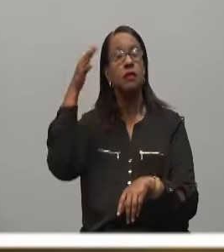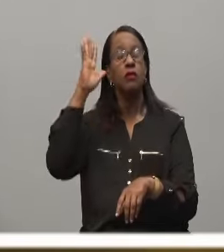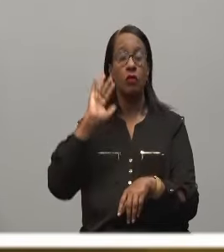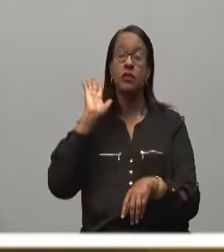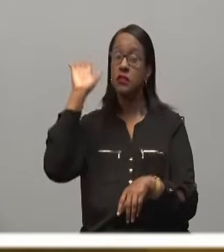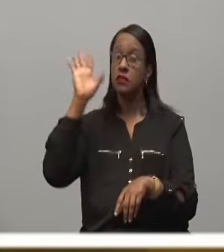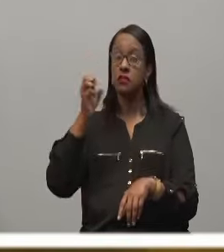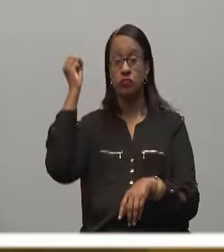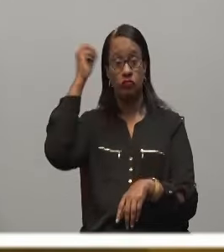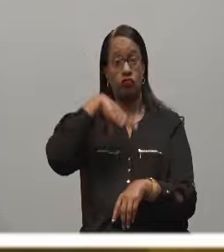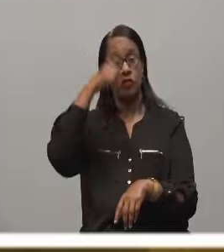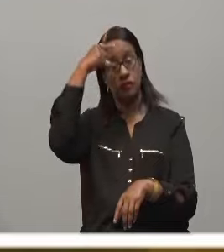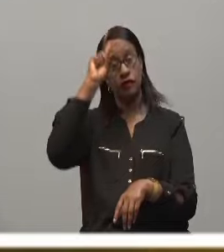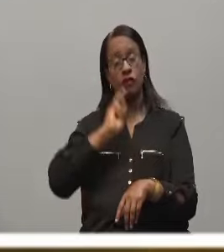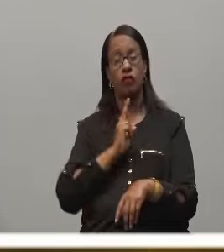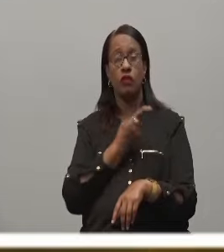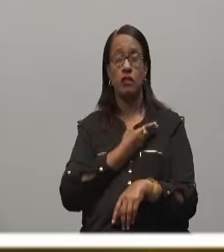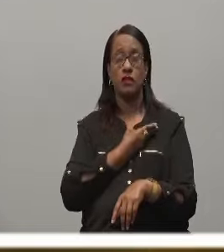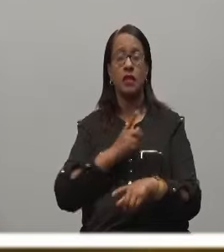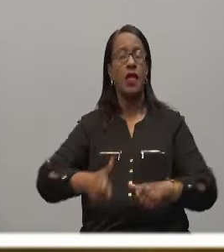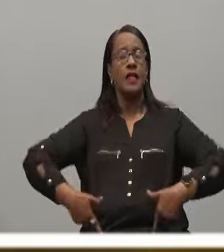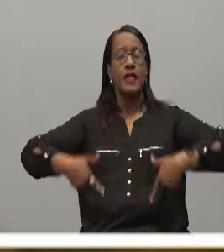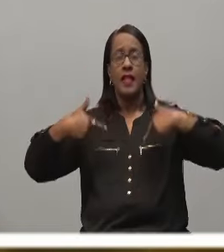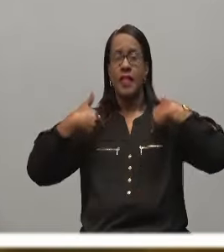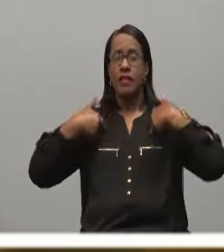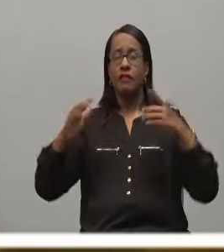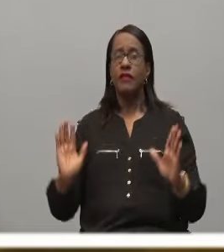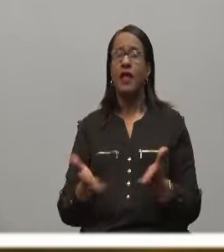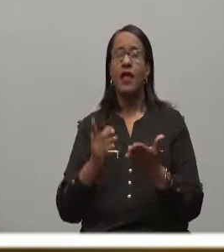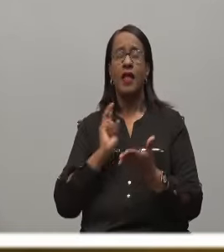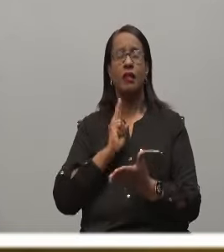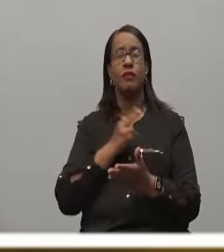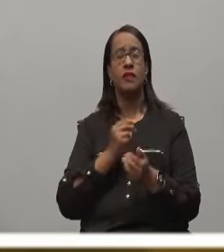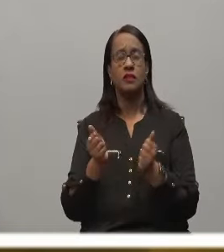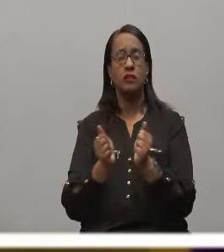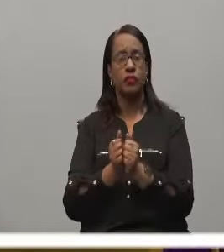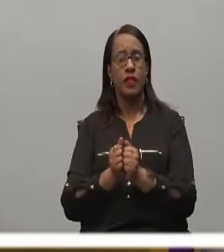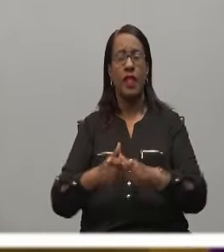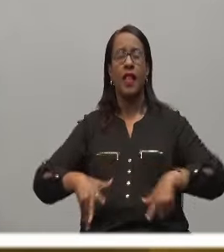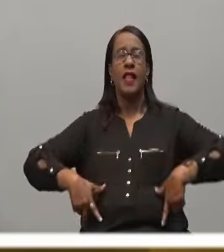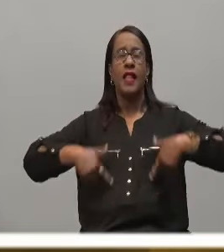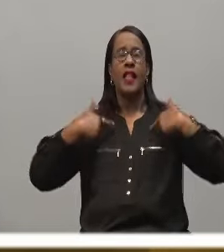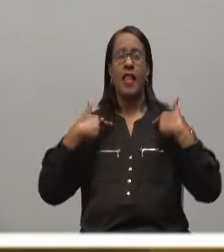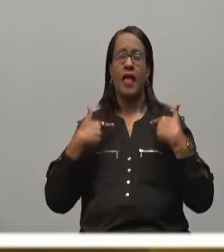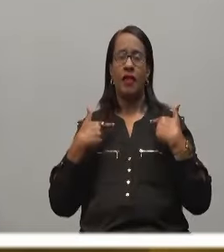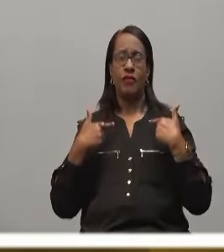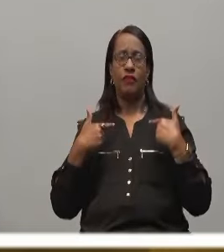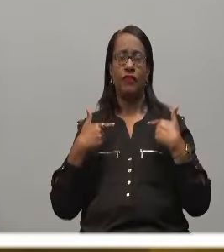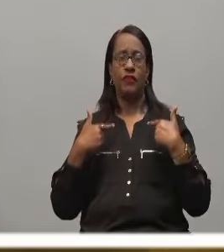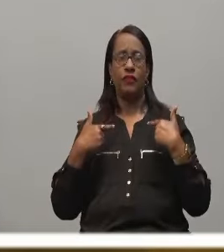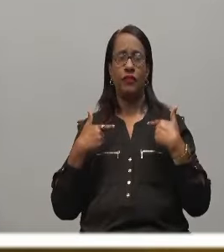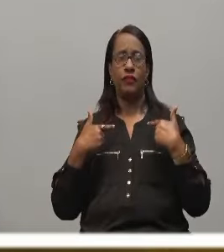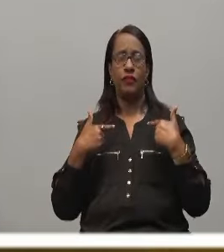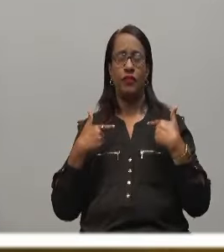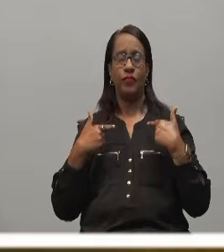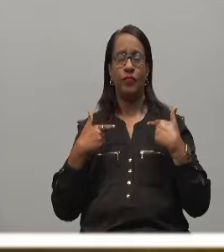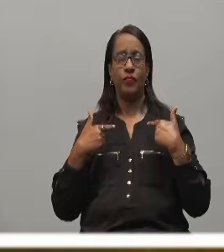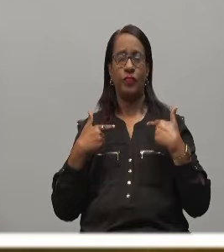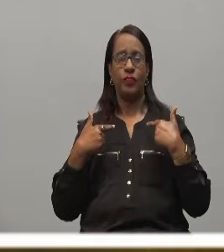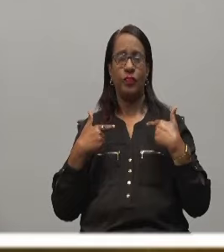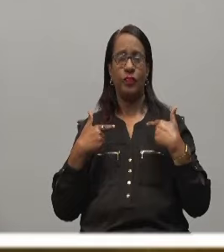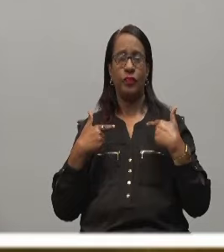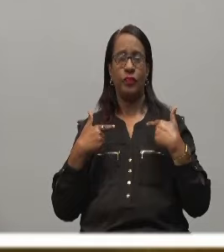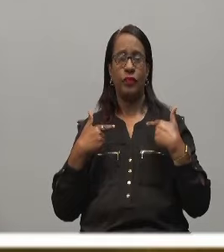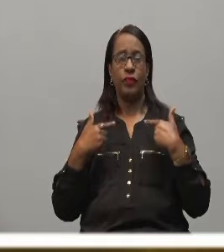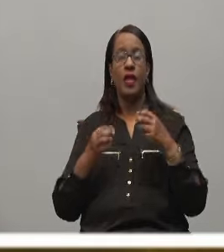live without God's grace, and if you think you're just fine and all is well, and you ain't what he's talking about, it's because you're living your